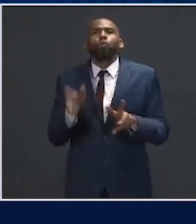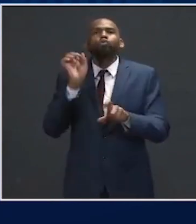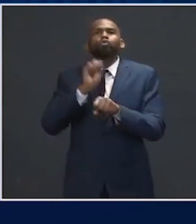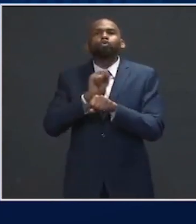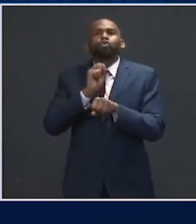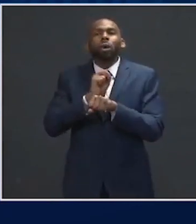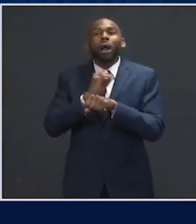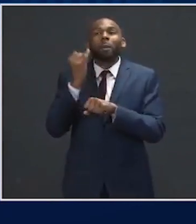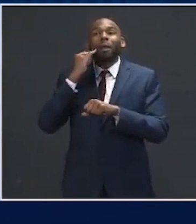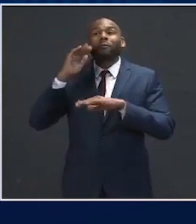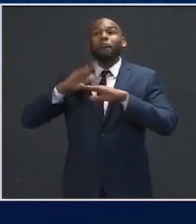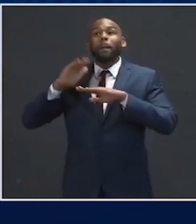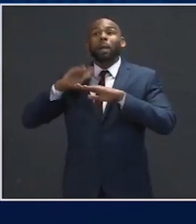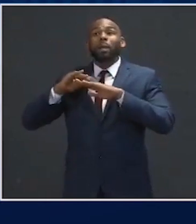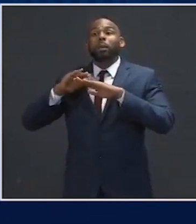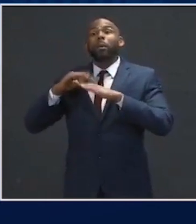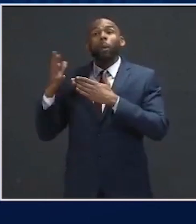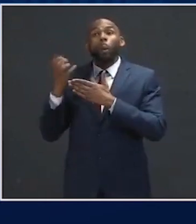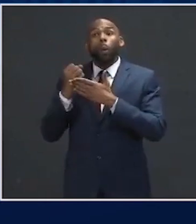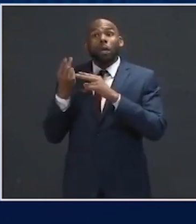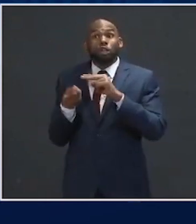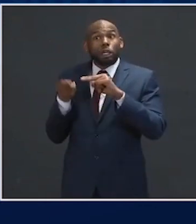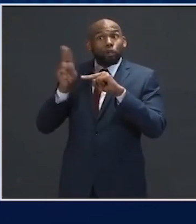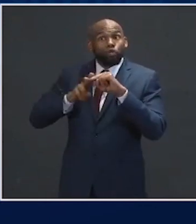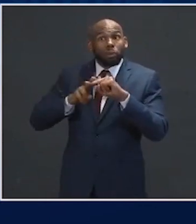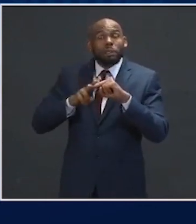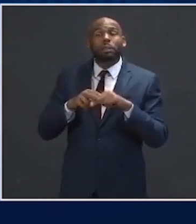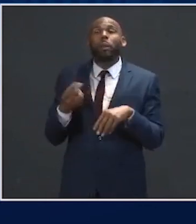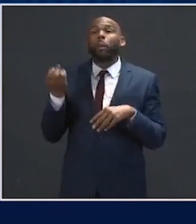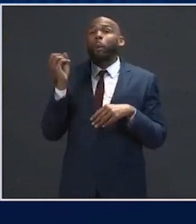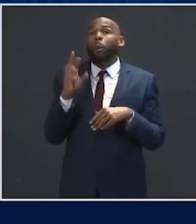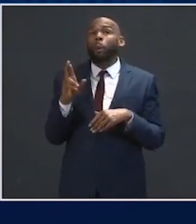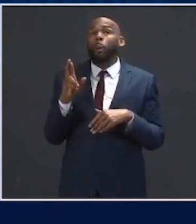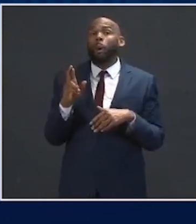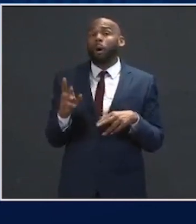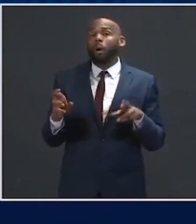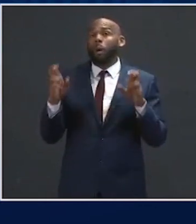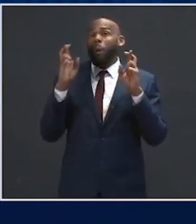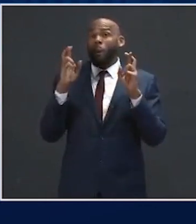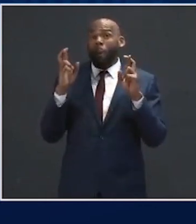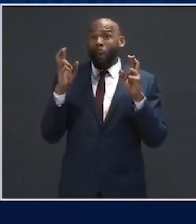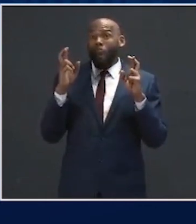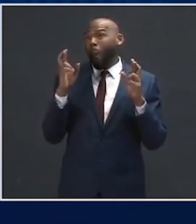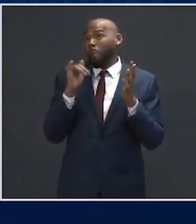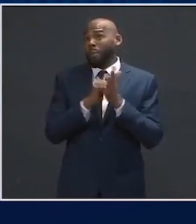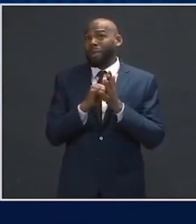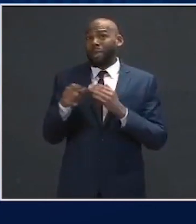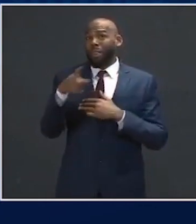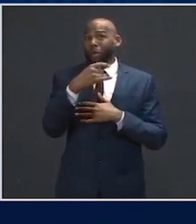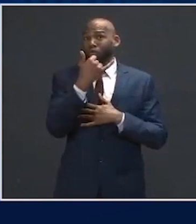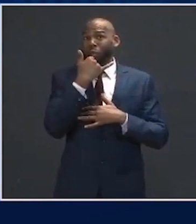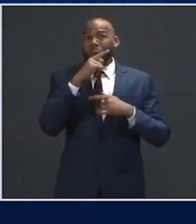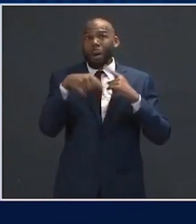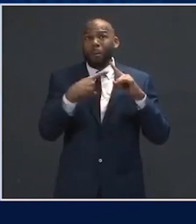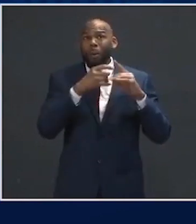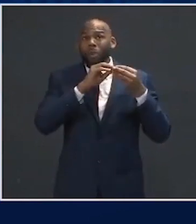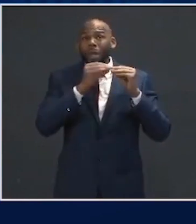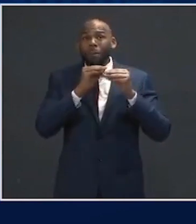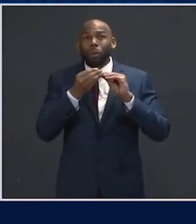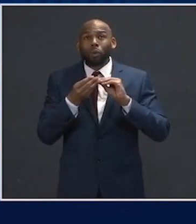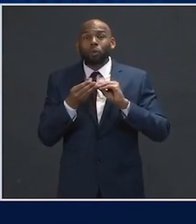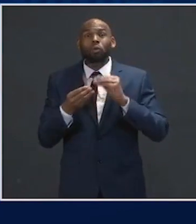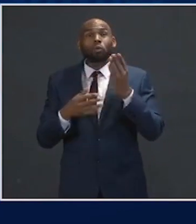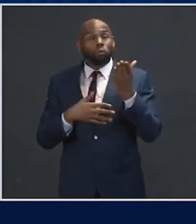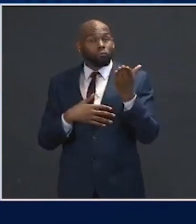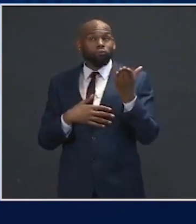minimum wage is increased, or is it just a hope that CBO is wrong about those numbers? Well, remember that the plan, the